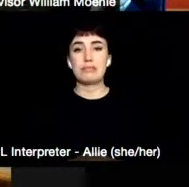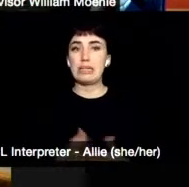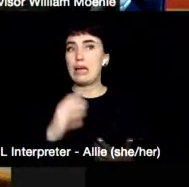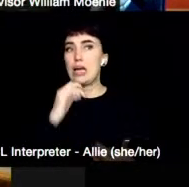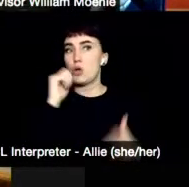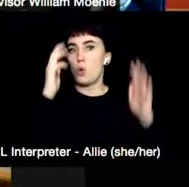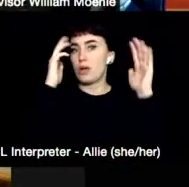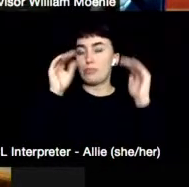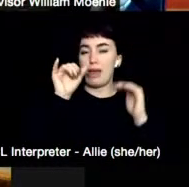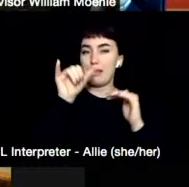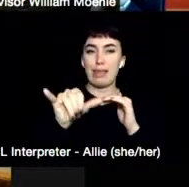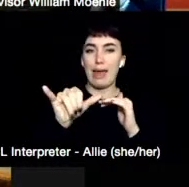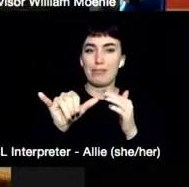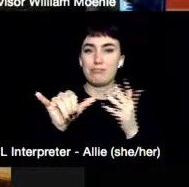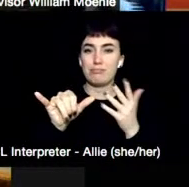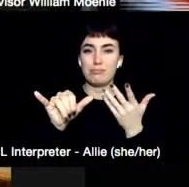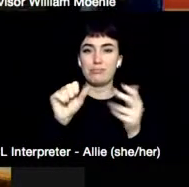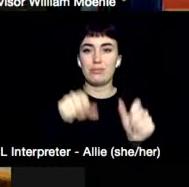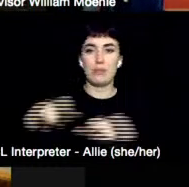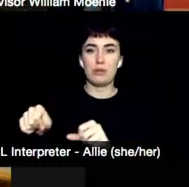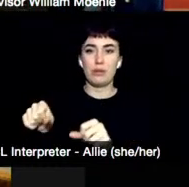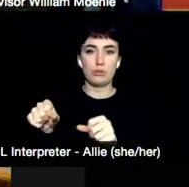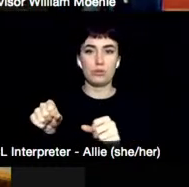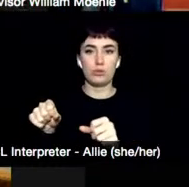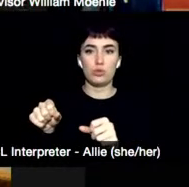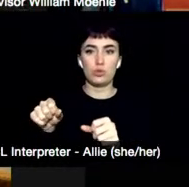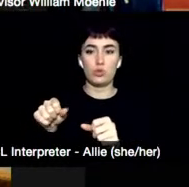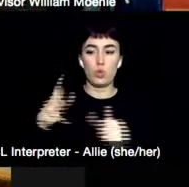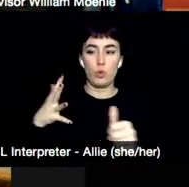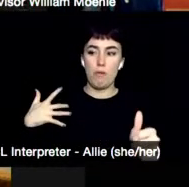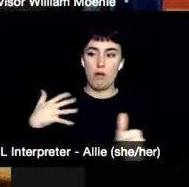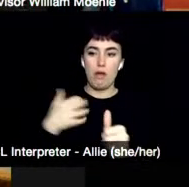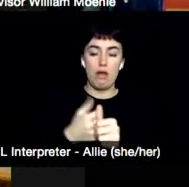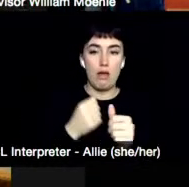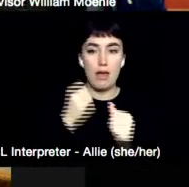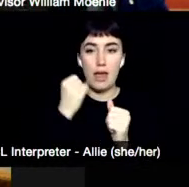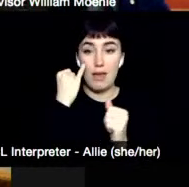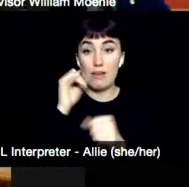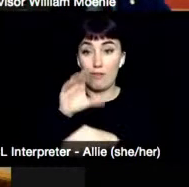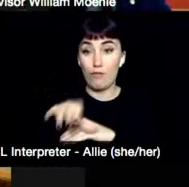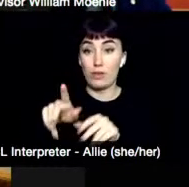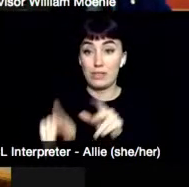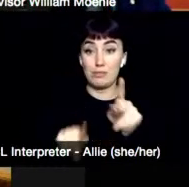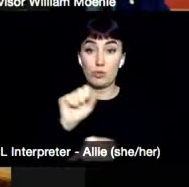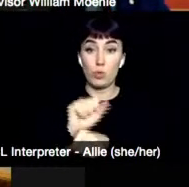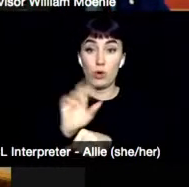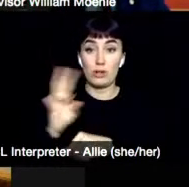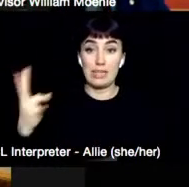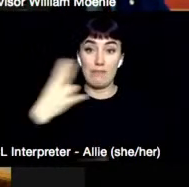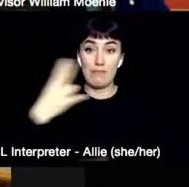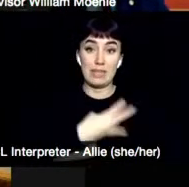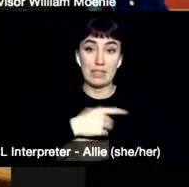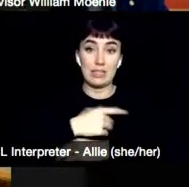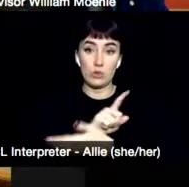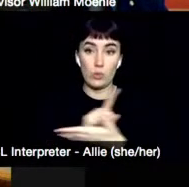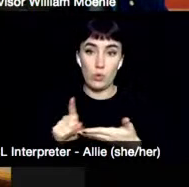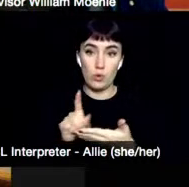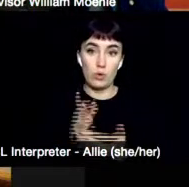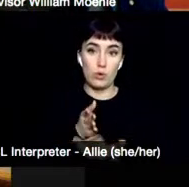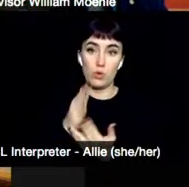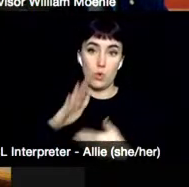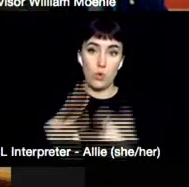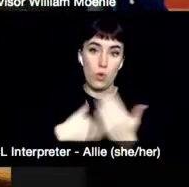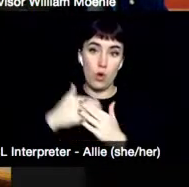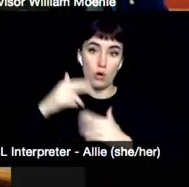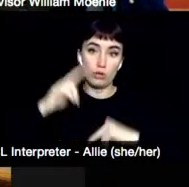able to make that up if I could force these people to work 7 days a week through all of